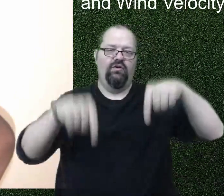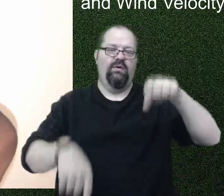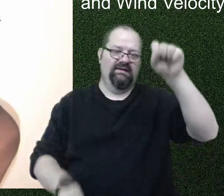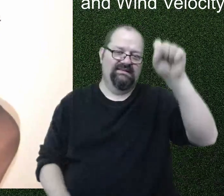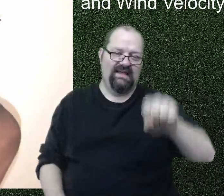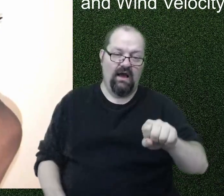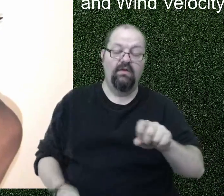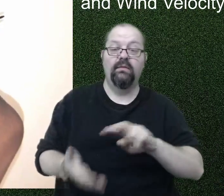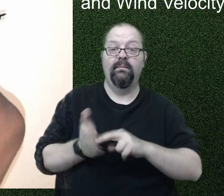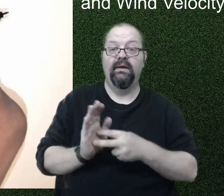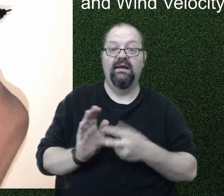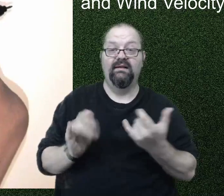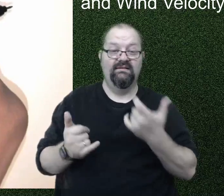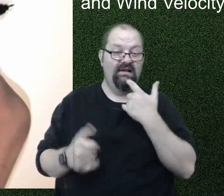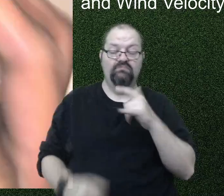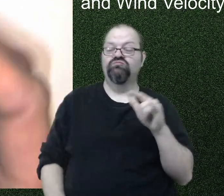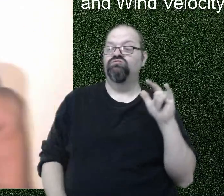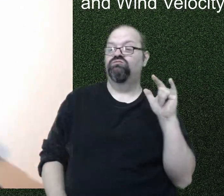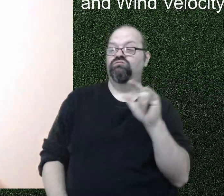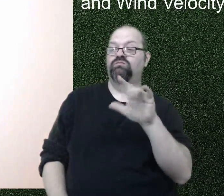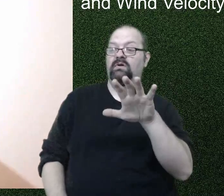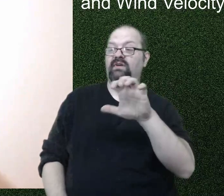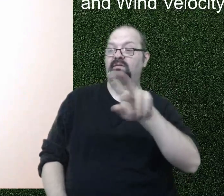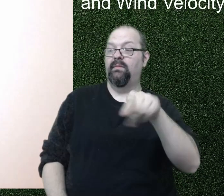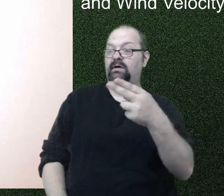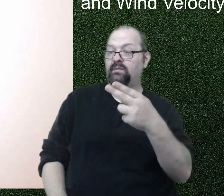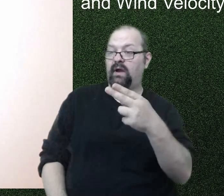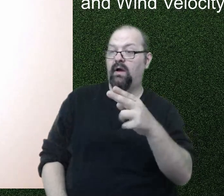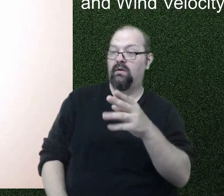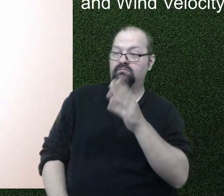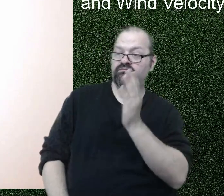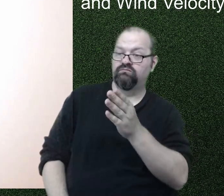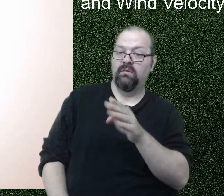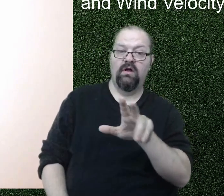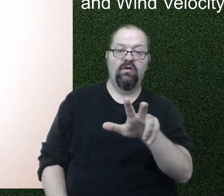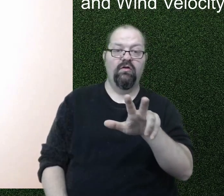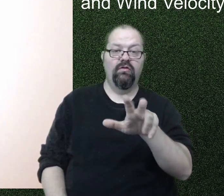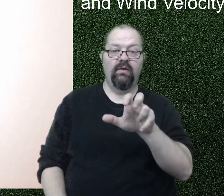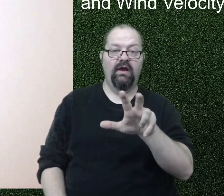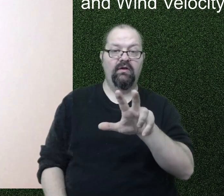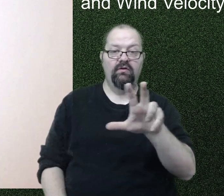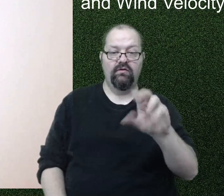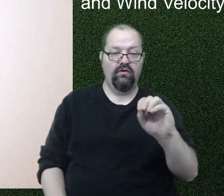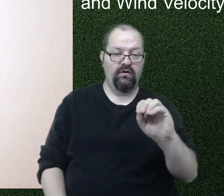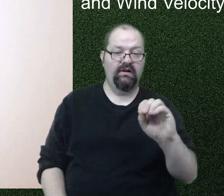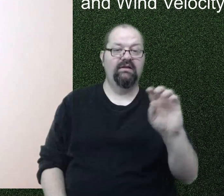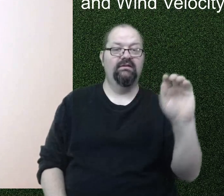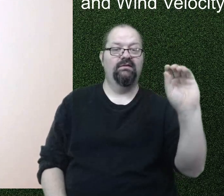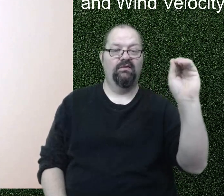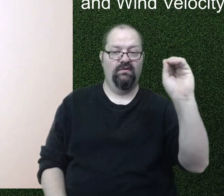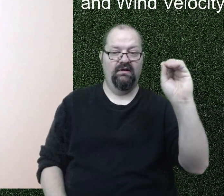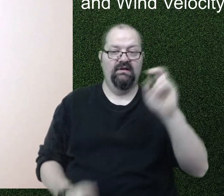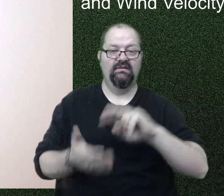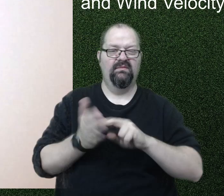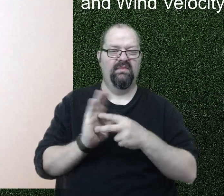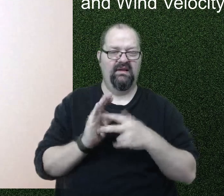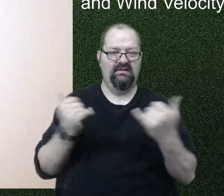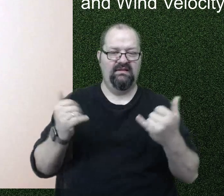us that the airplane has a bearing of 330 degrees, what they're saying is, if I draw